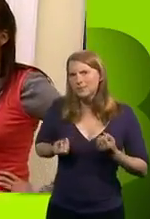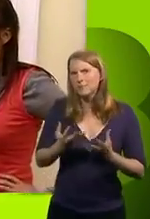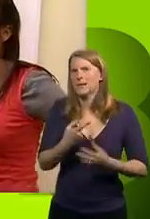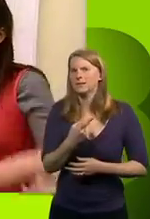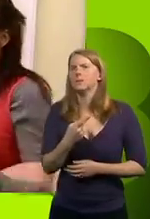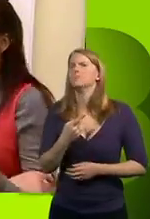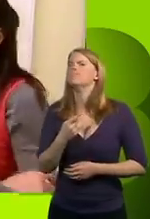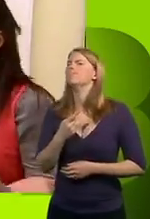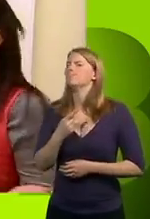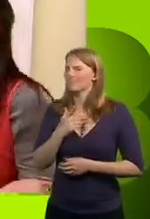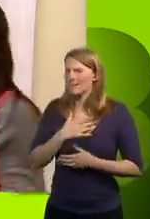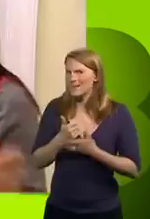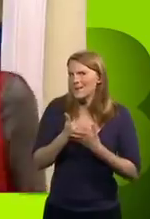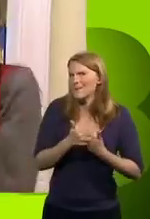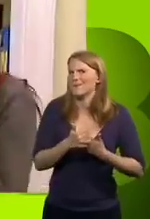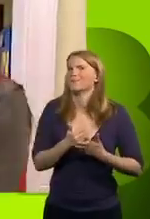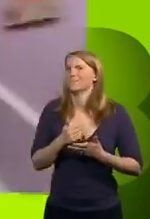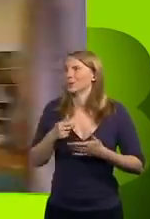therapy.